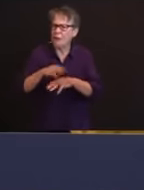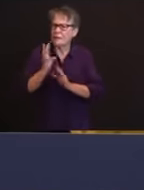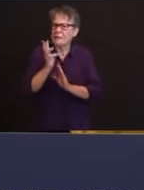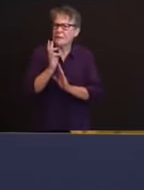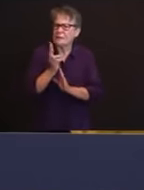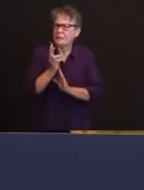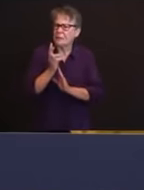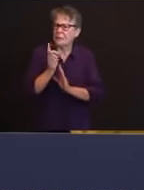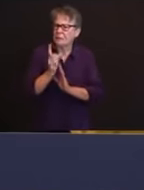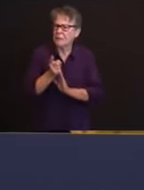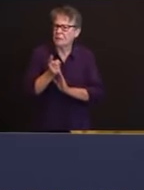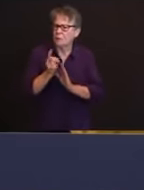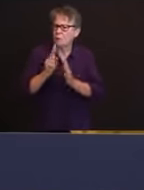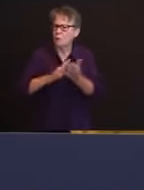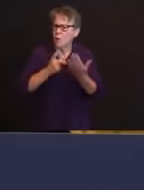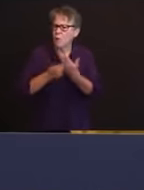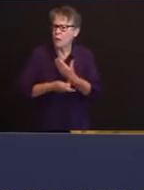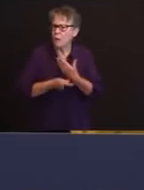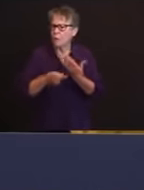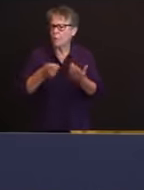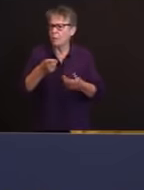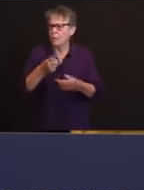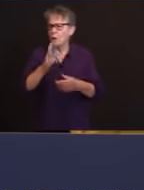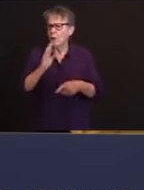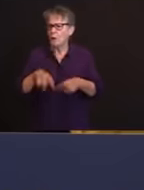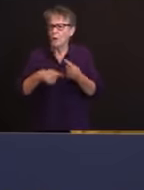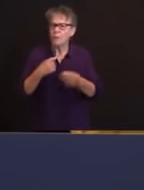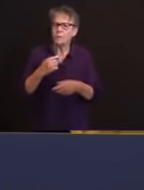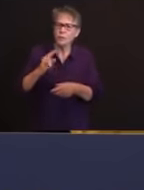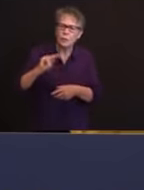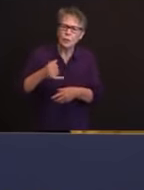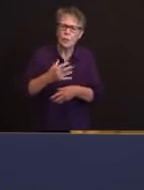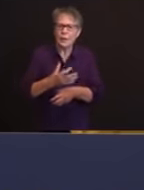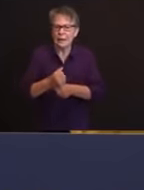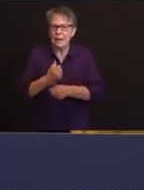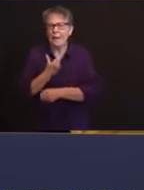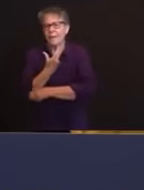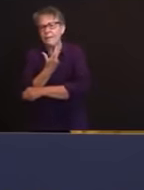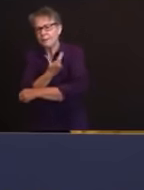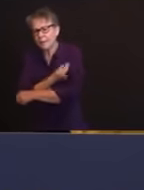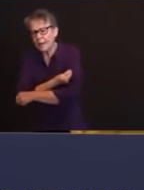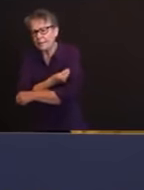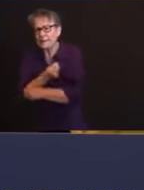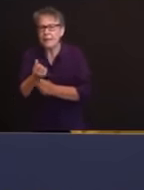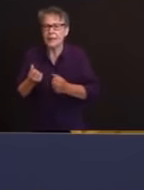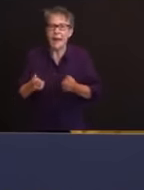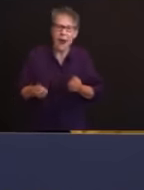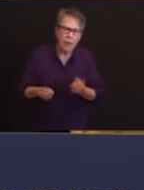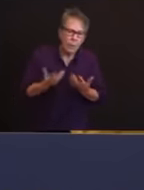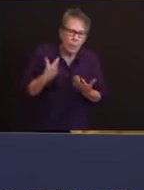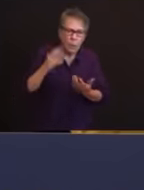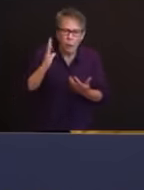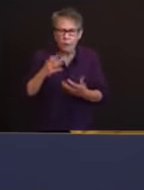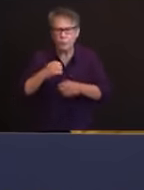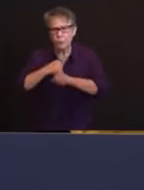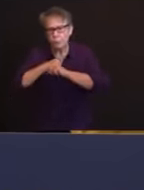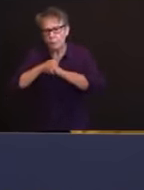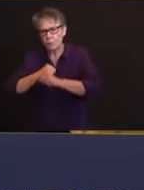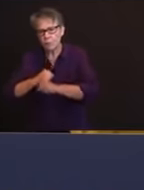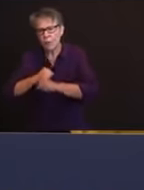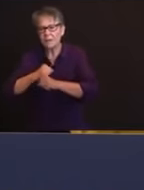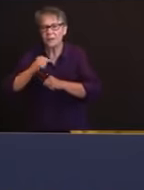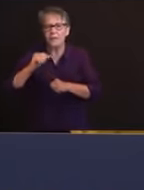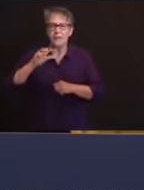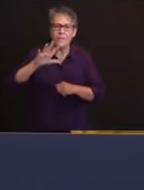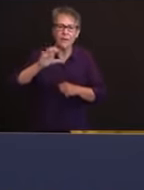of vaccines that New Jersey is likely to get initially to protect the state's 500,000 priority frontline workers. What steps is the administration